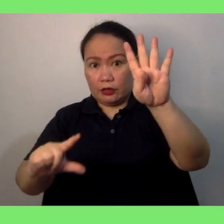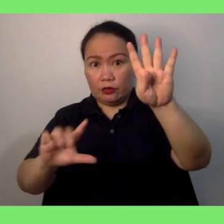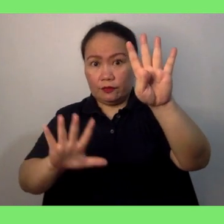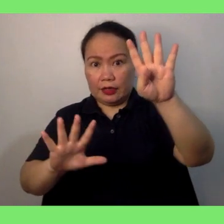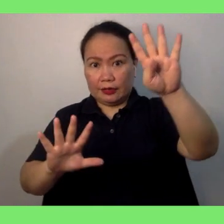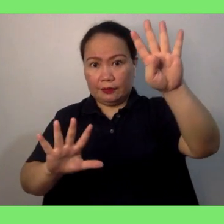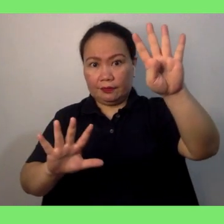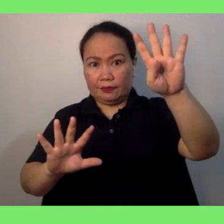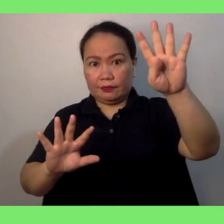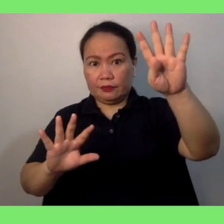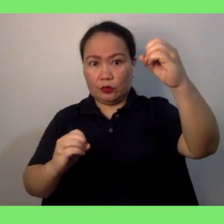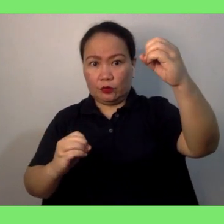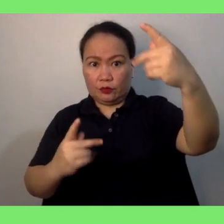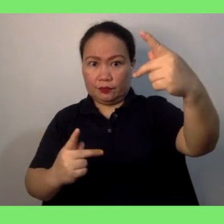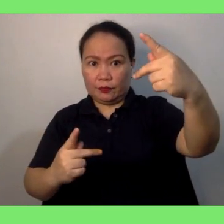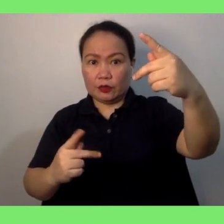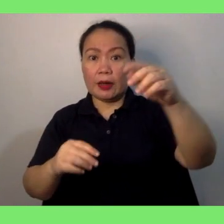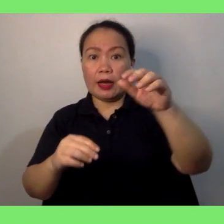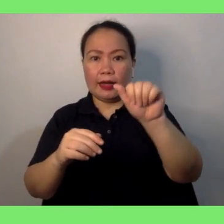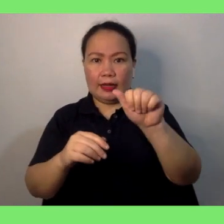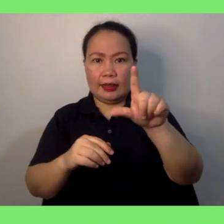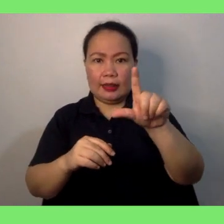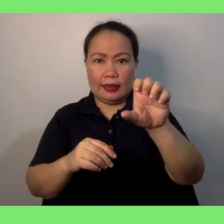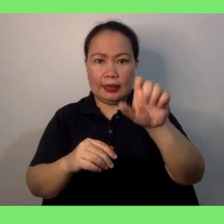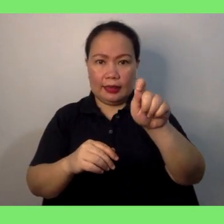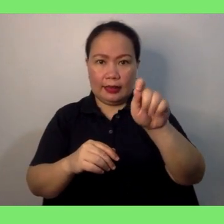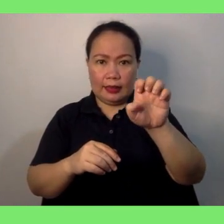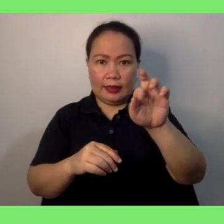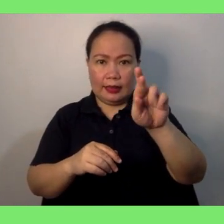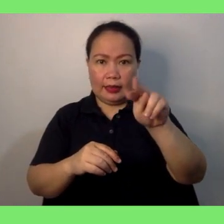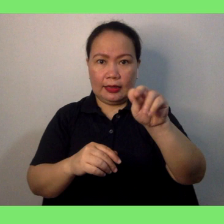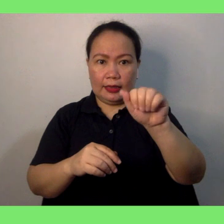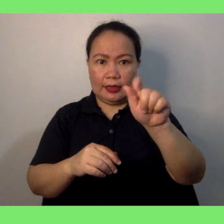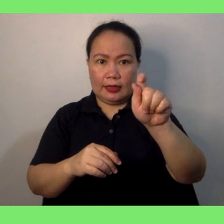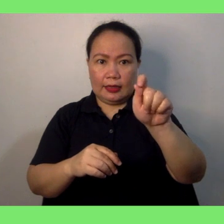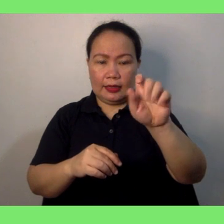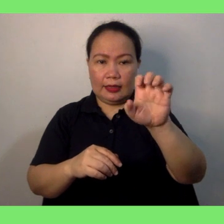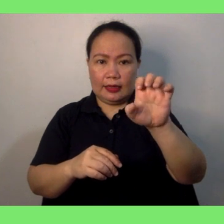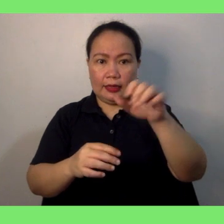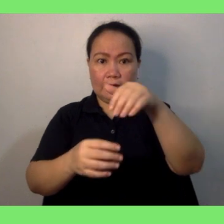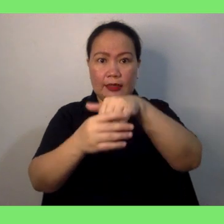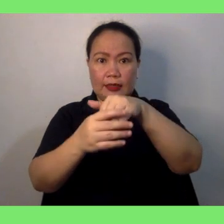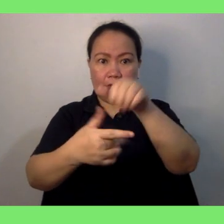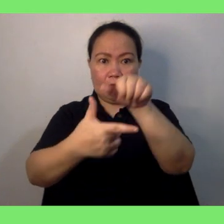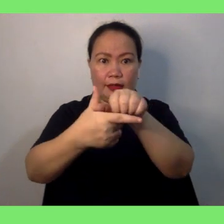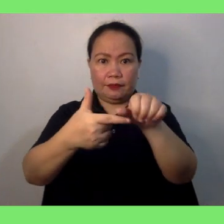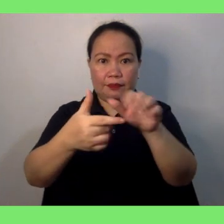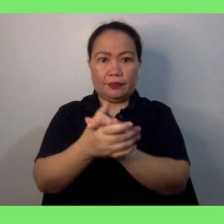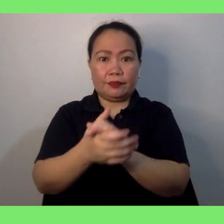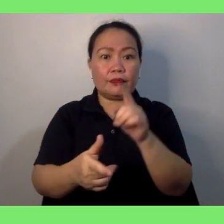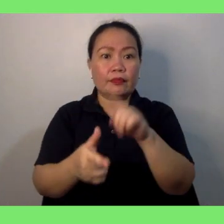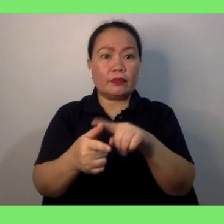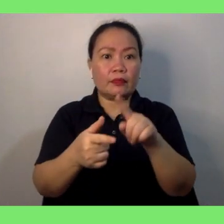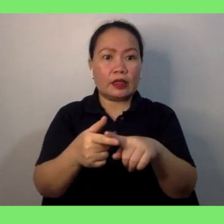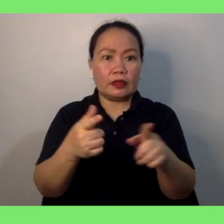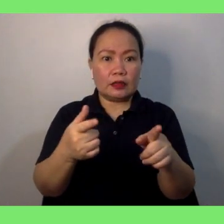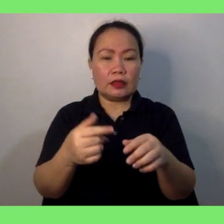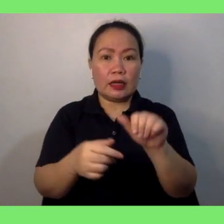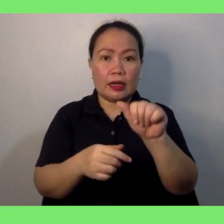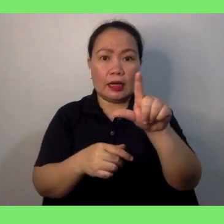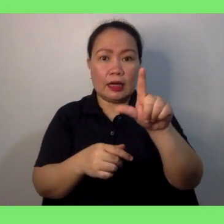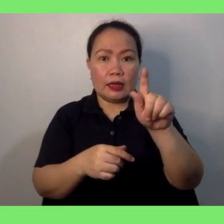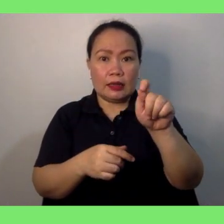5. Okay. Now, pag sinabi natin naman nating exterior, alternate exterior, yung nasa exterior naman